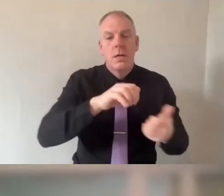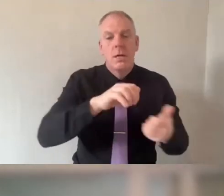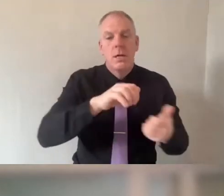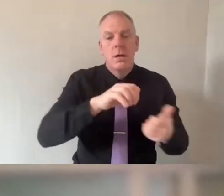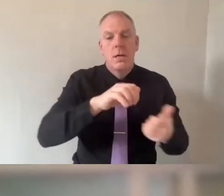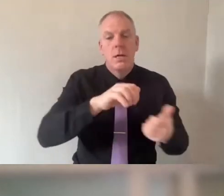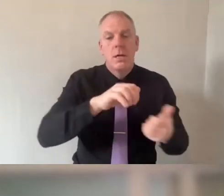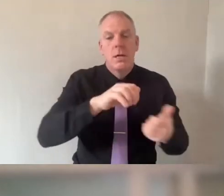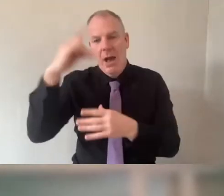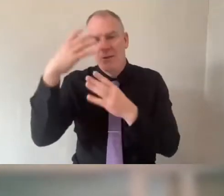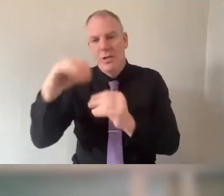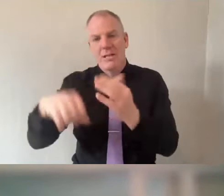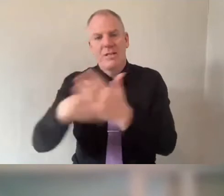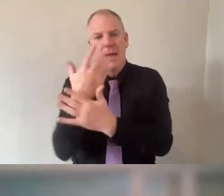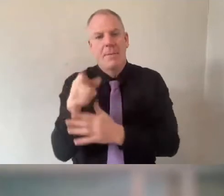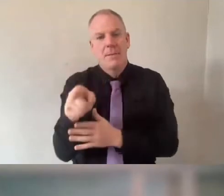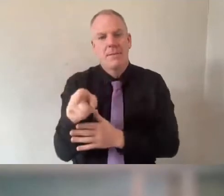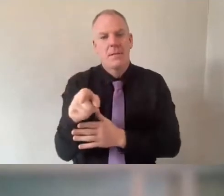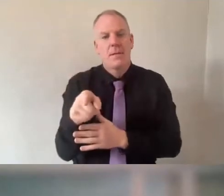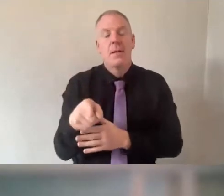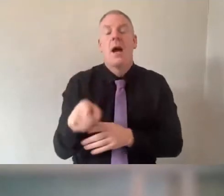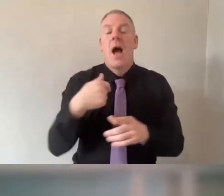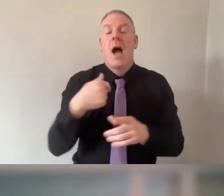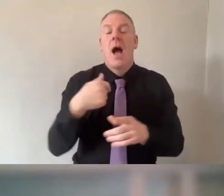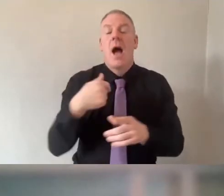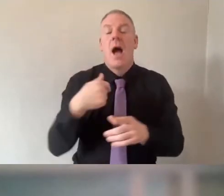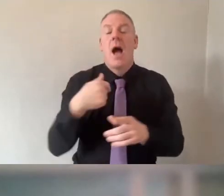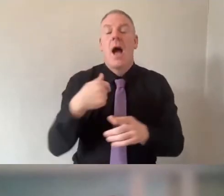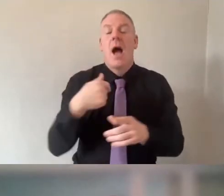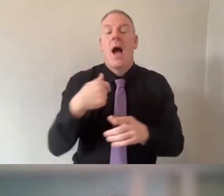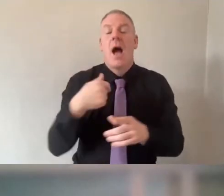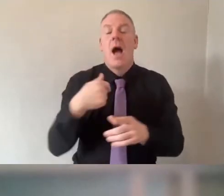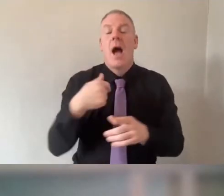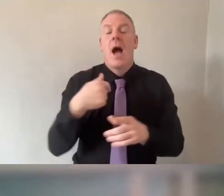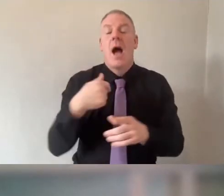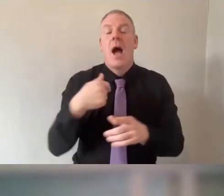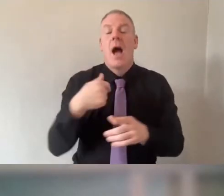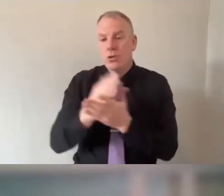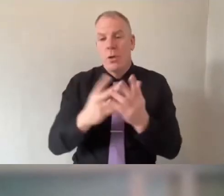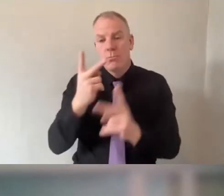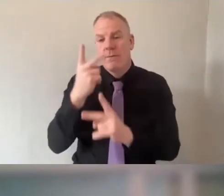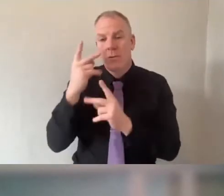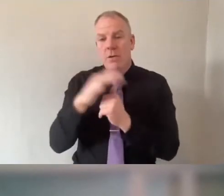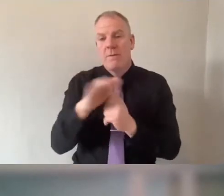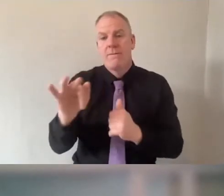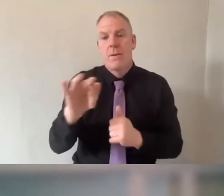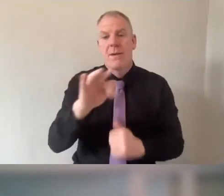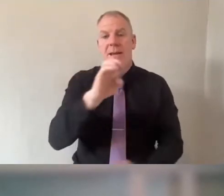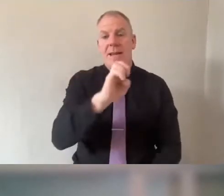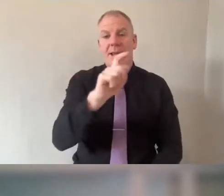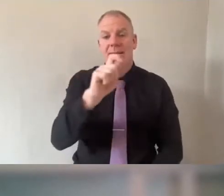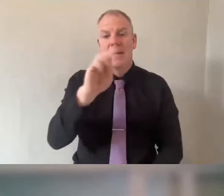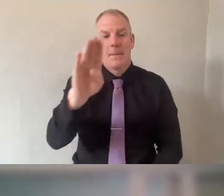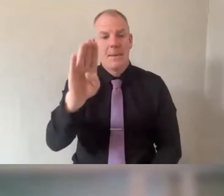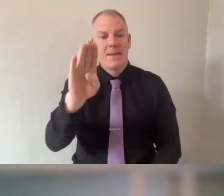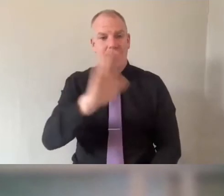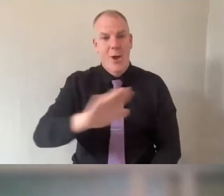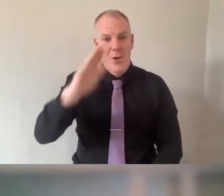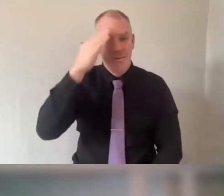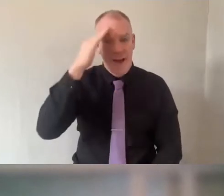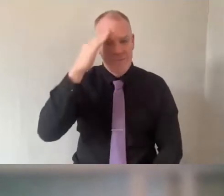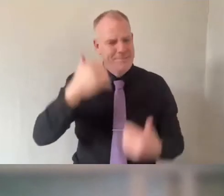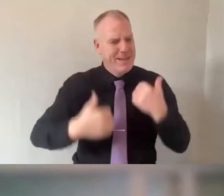development. One of the things I've done of late and I'm still doing is leading some of the reviews of the ETBs in Ireland, and that's been a really interesting